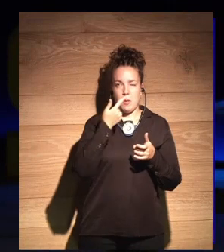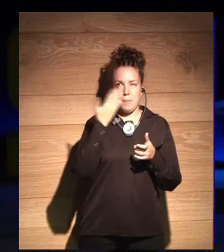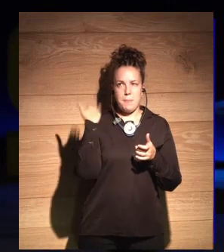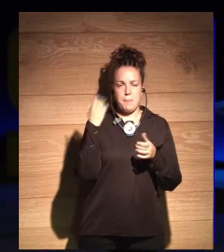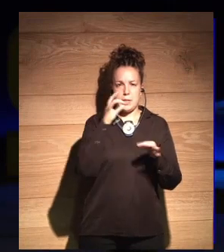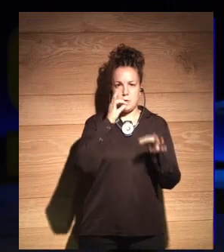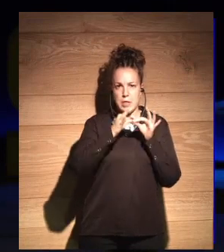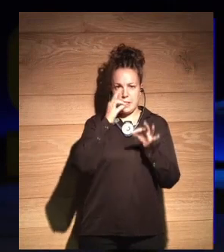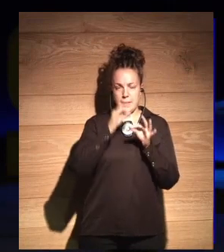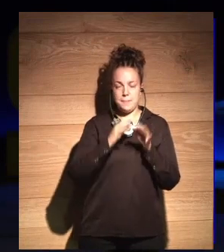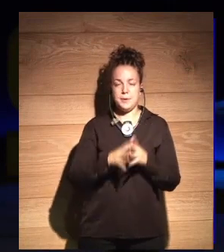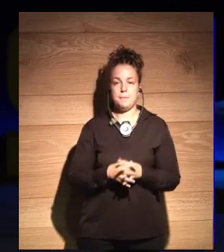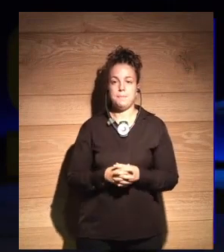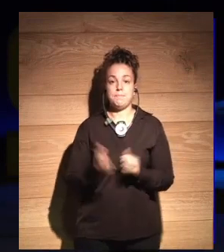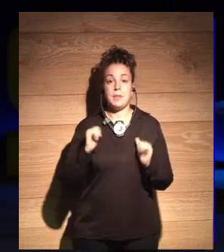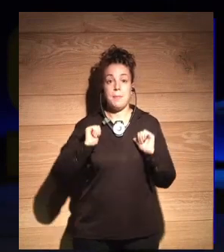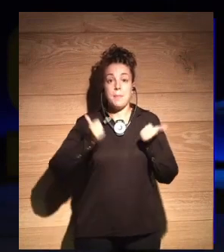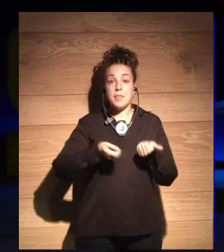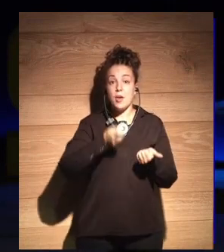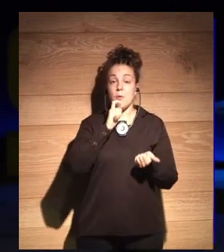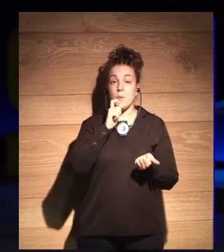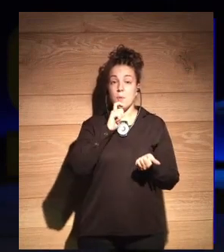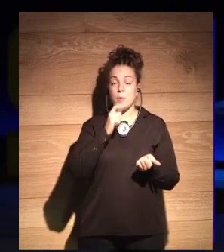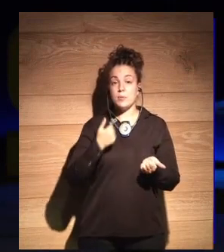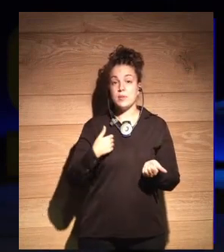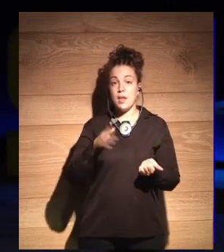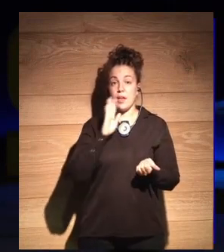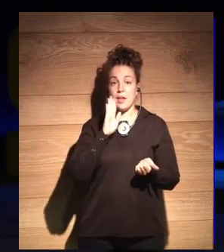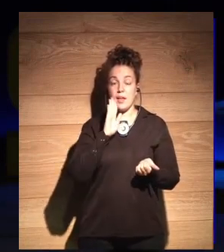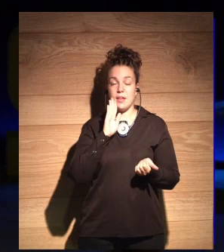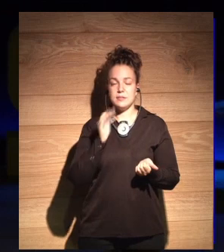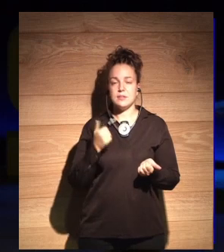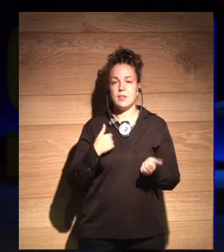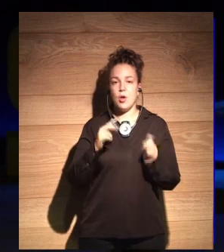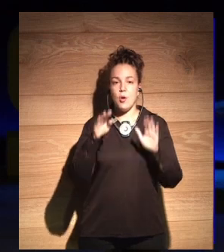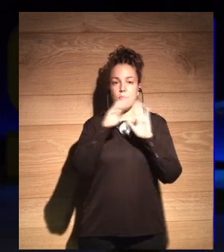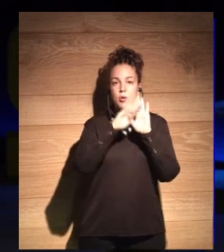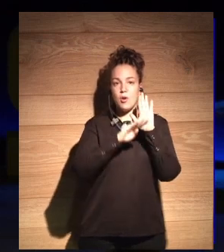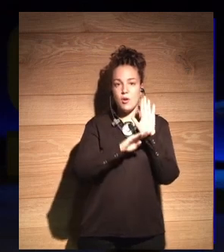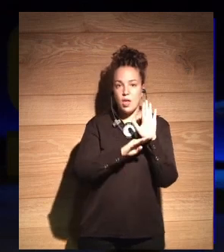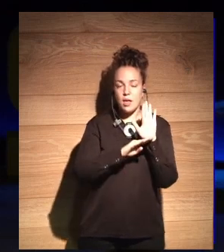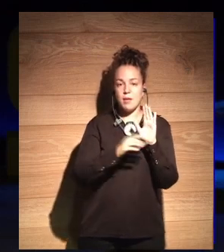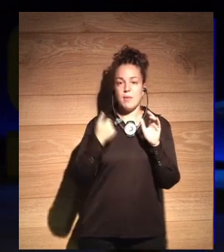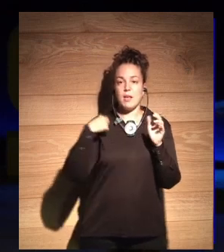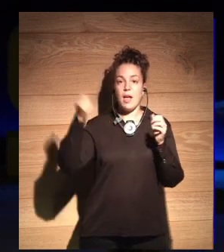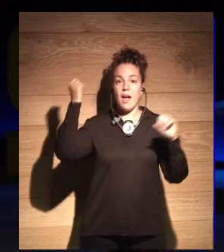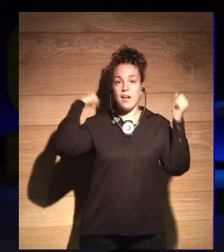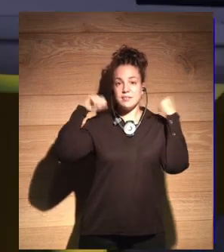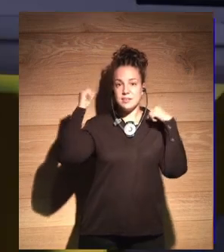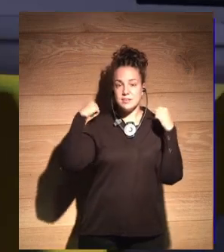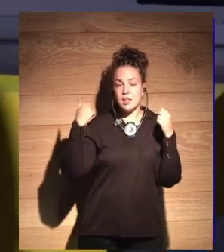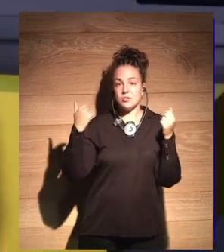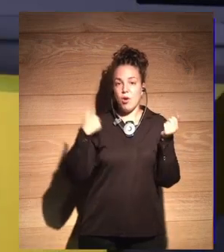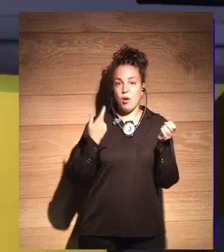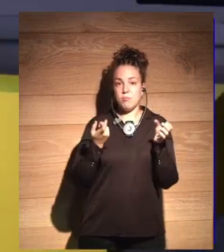way it began, as I said, was the artist in residency program that I applied for with somebody else. We got it. And